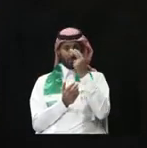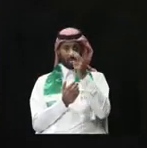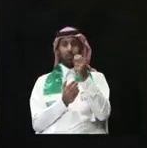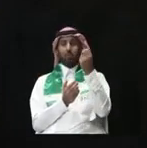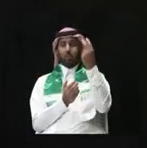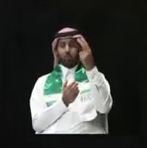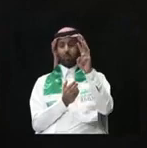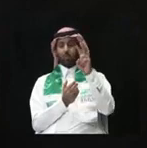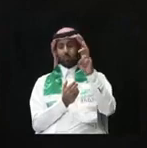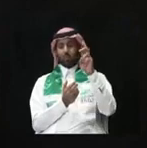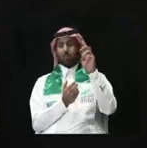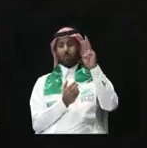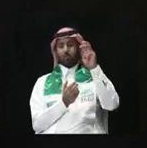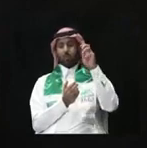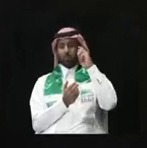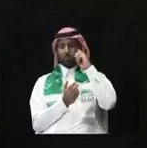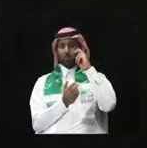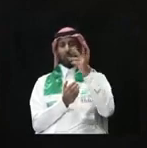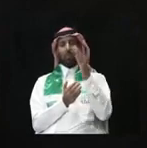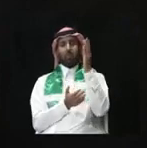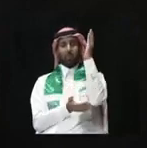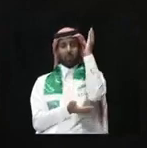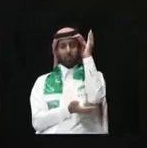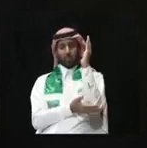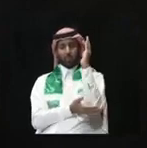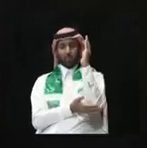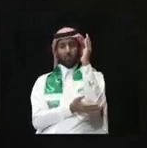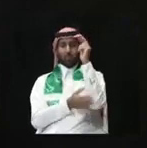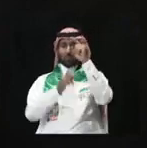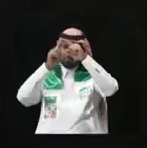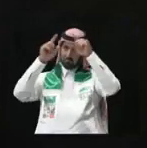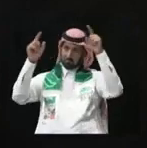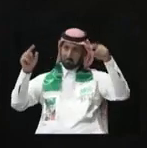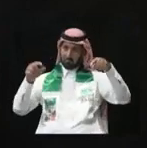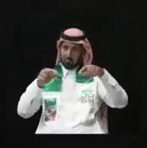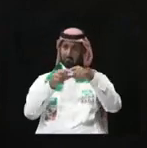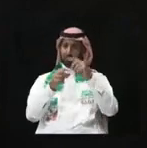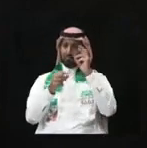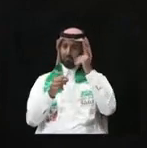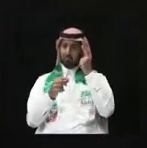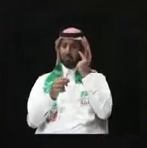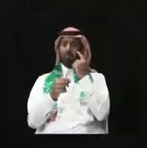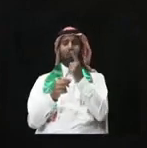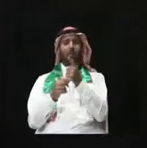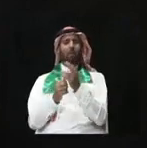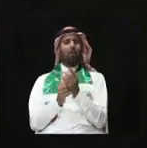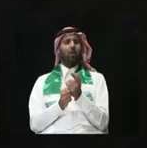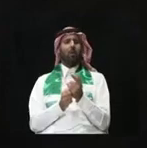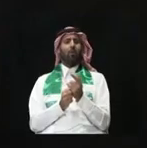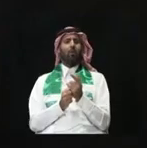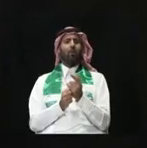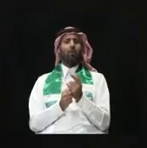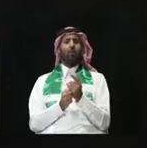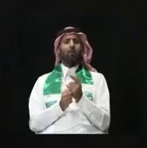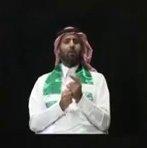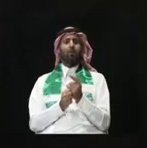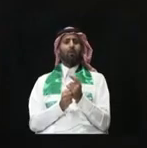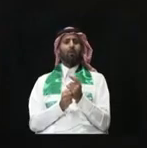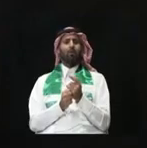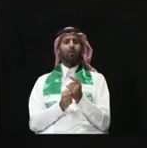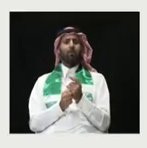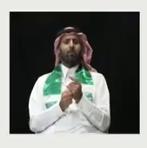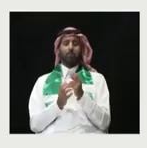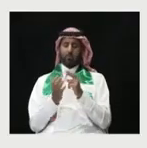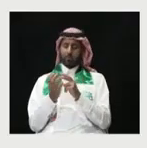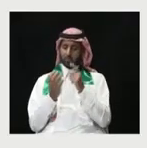2030. You can tell about the pillars, the themes, anything that was mentioned in the